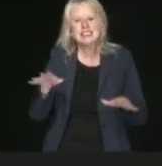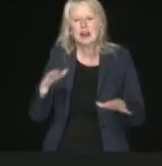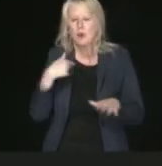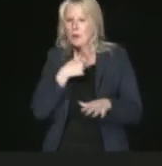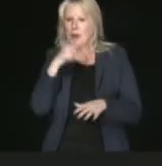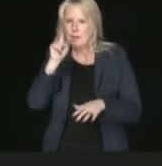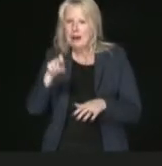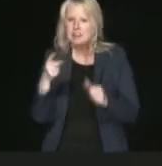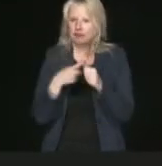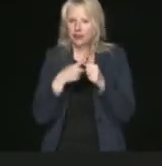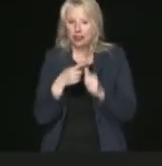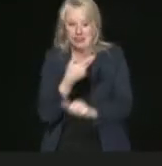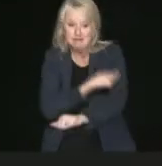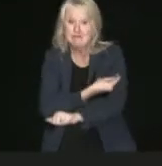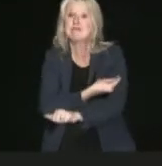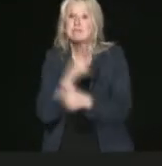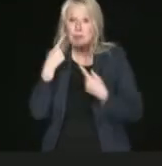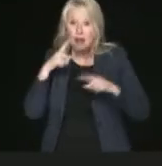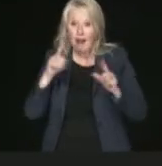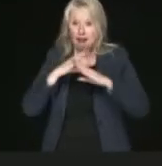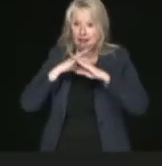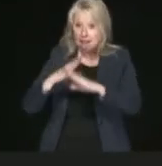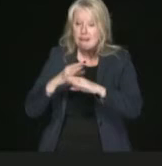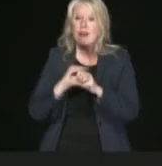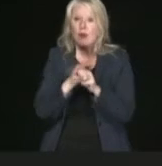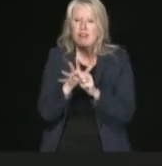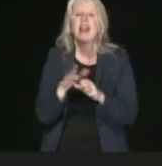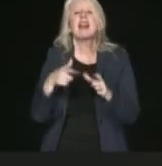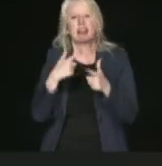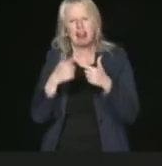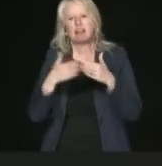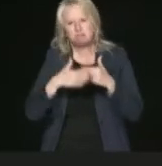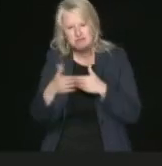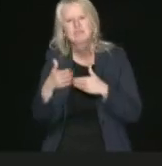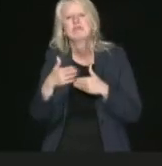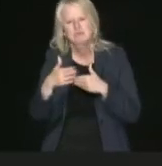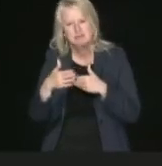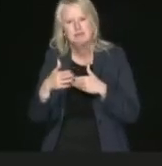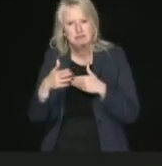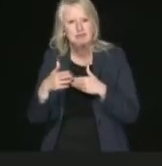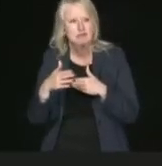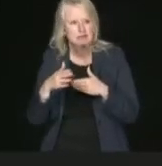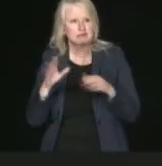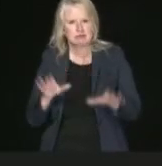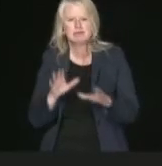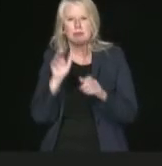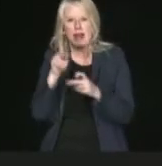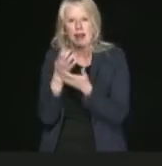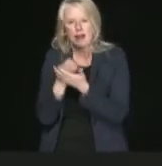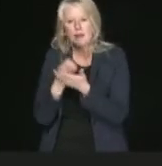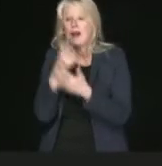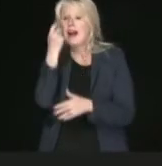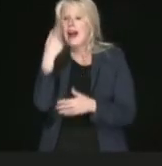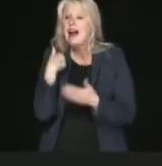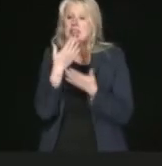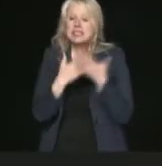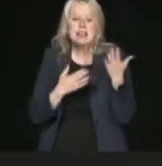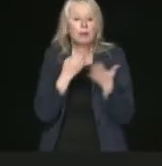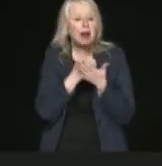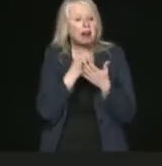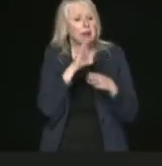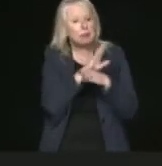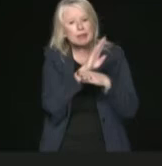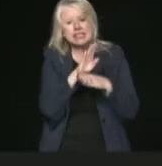unless or until there's a vaccine against the virus. But there are various sectors of the economy and certain